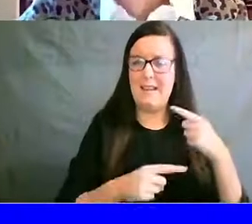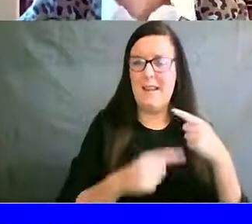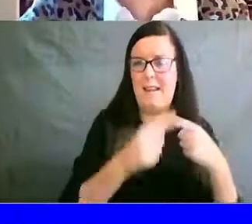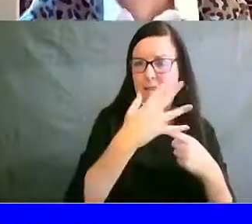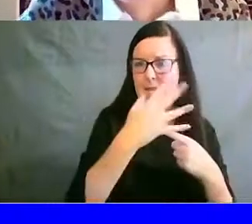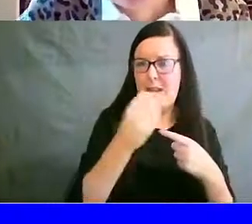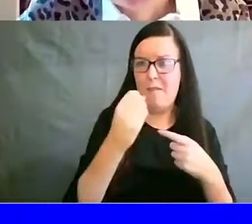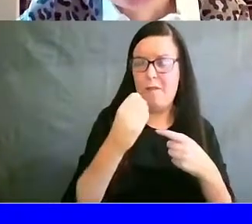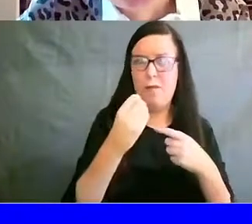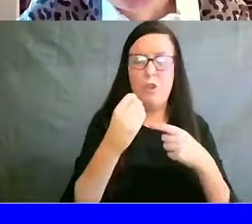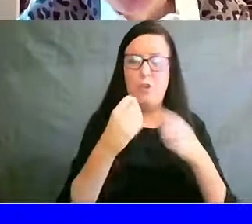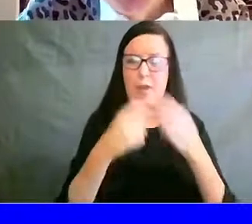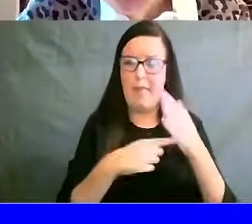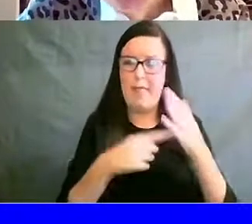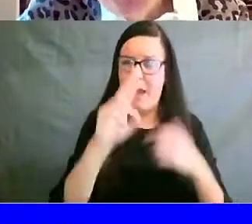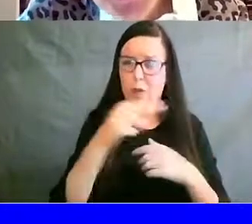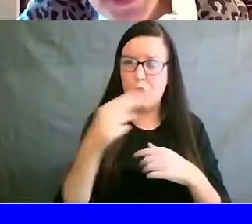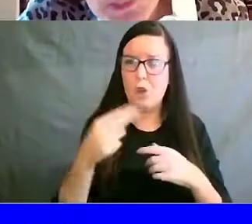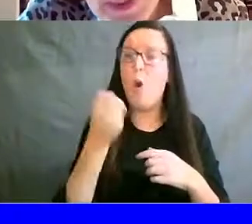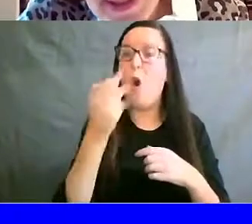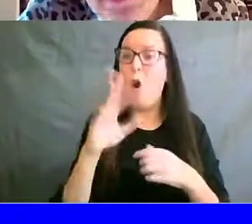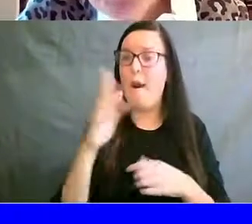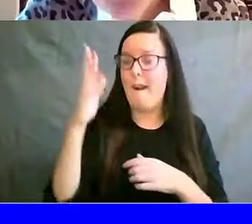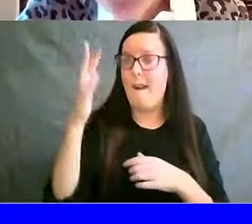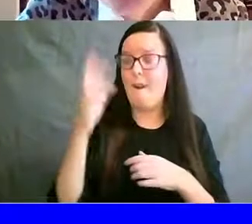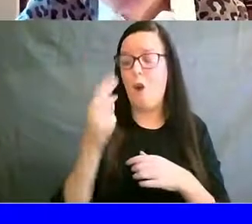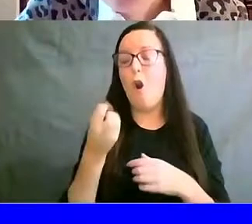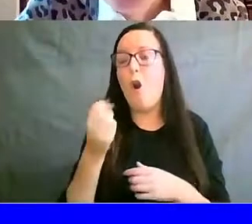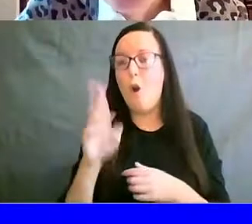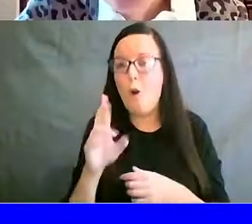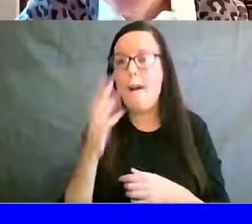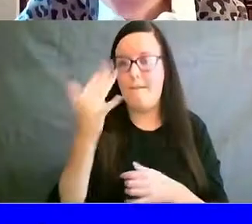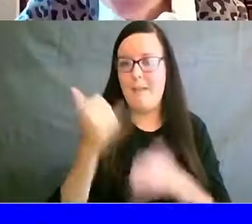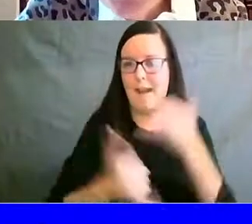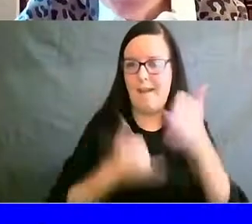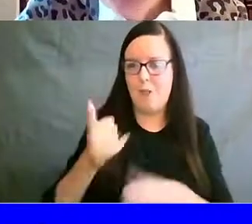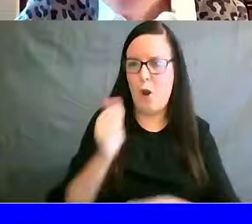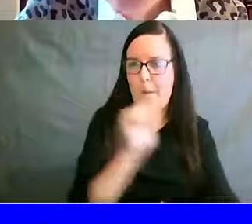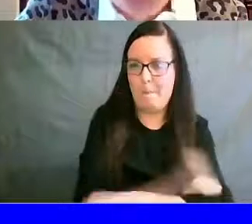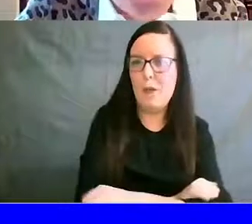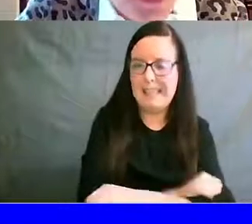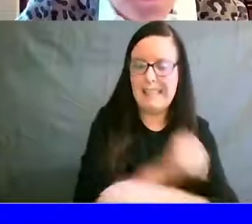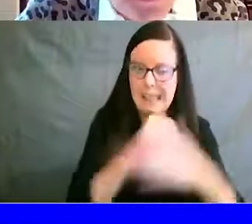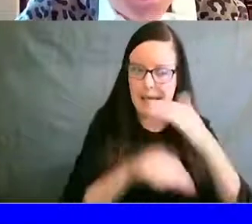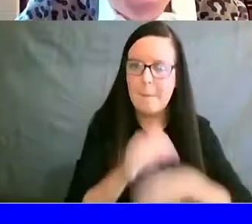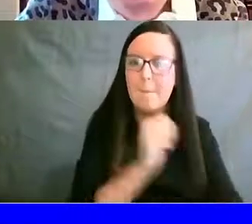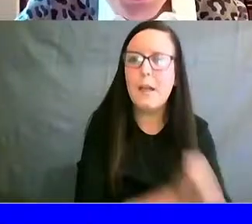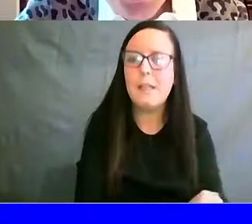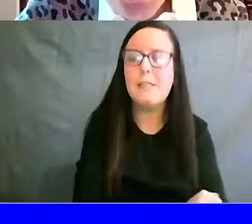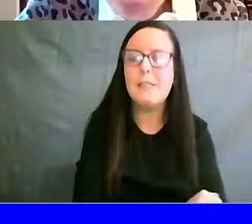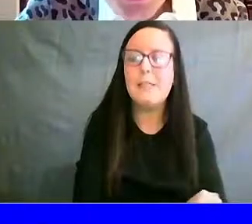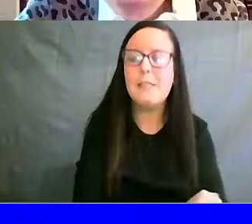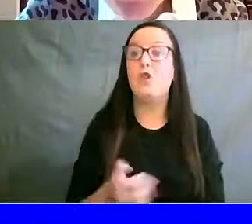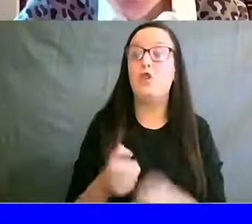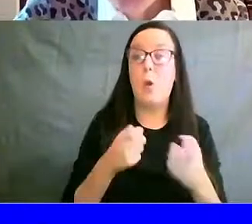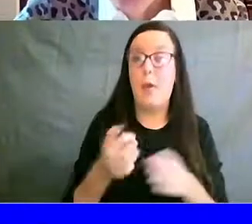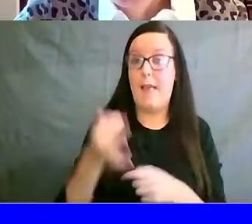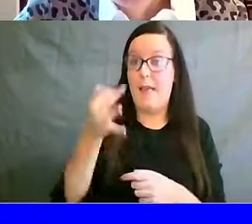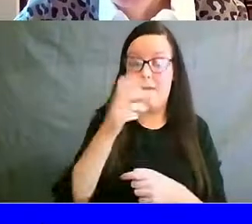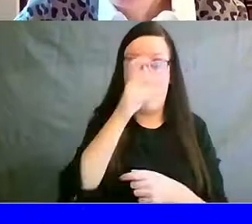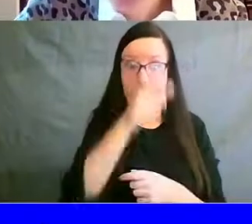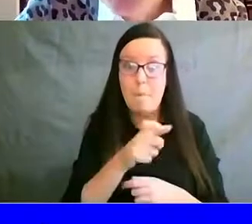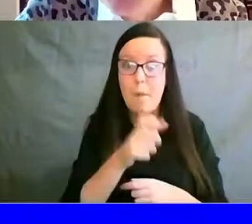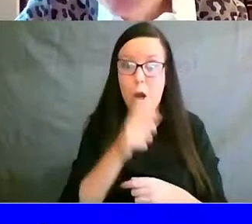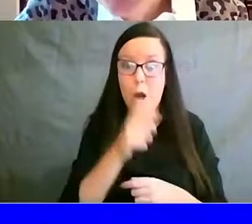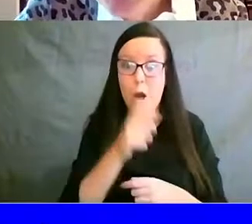5 years imprisonment on indictment. So foreseeably, somebody with a disability who's in one of these decision support arrangements could